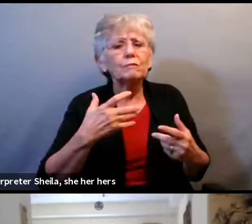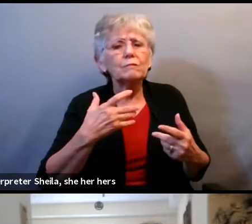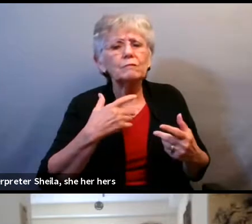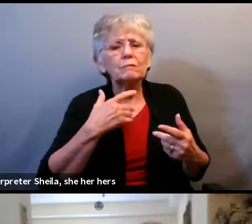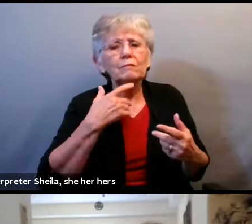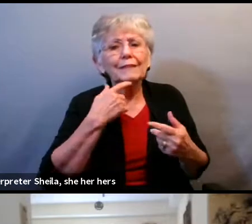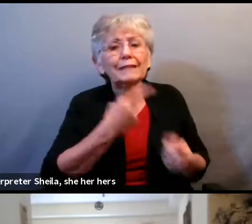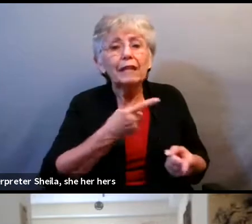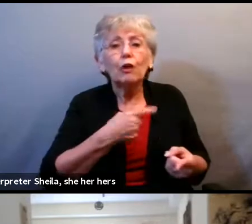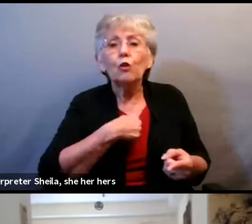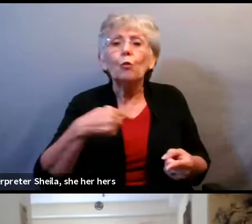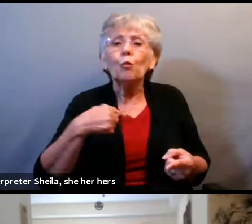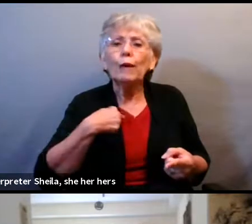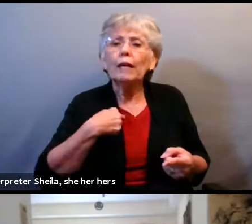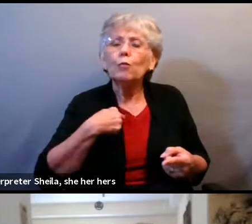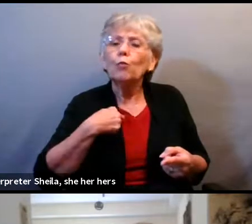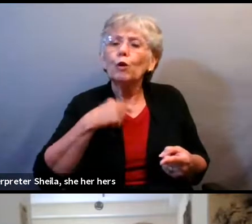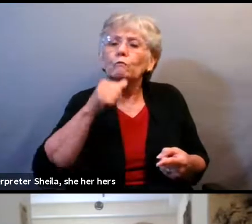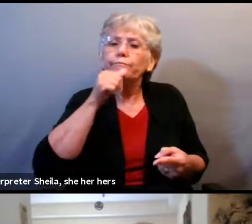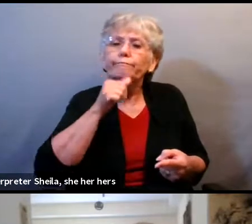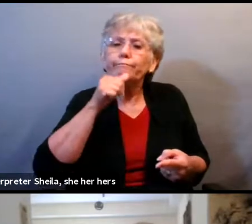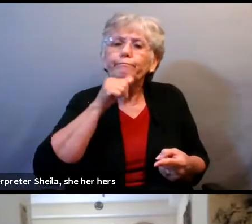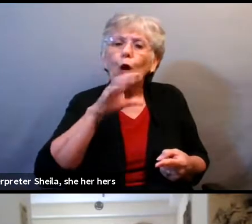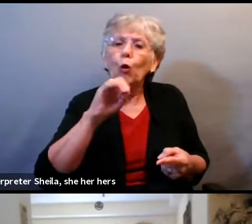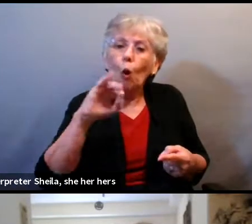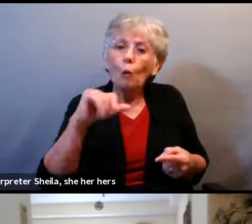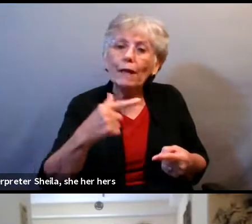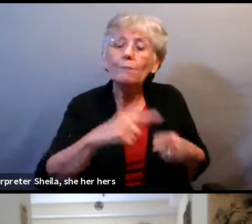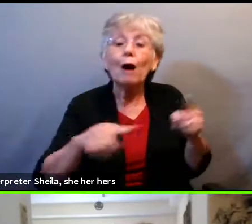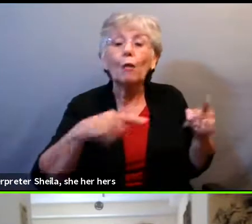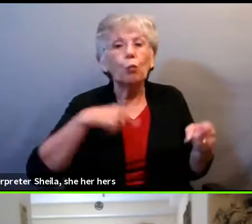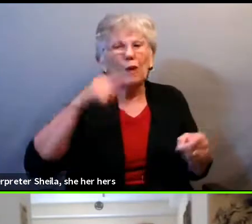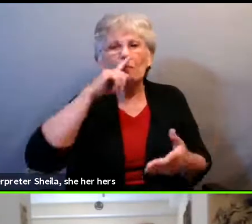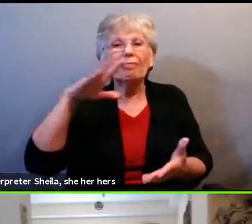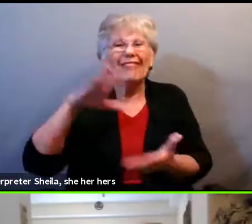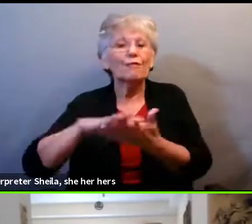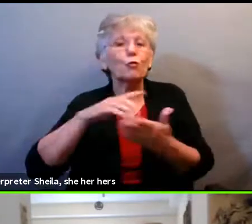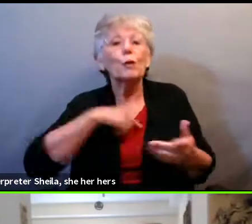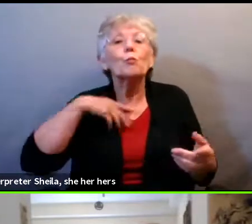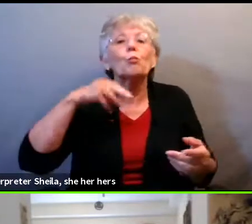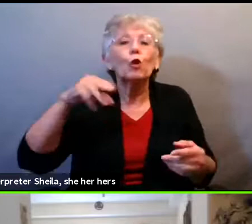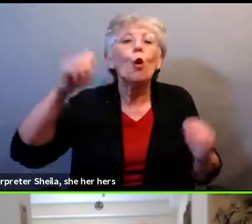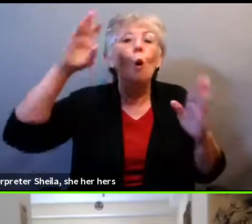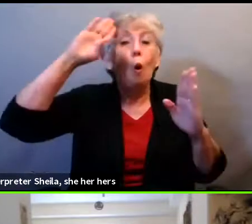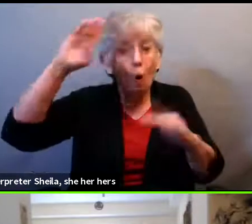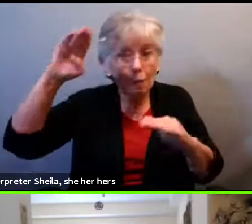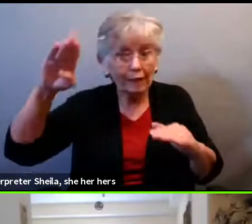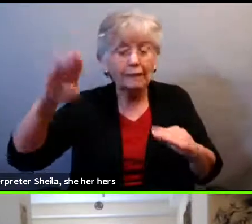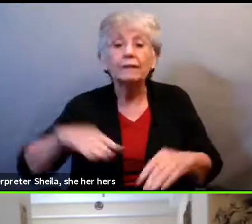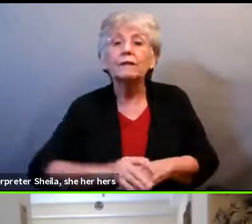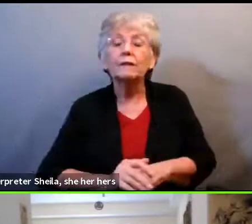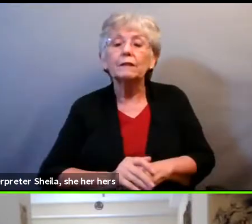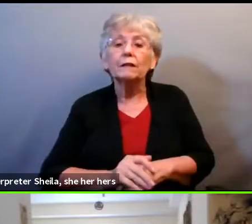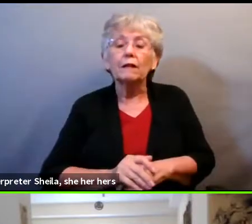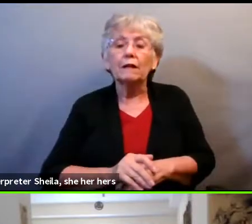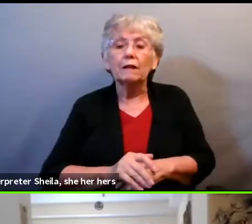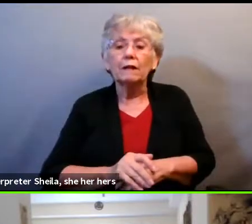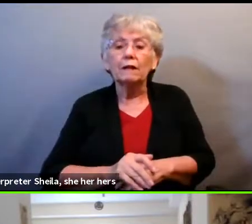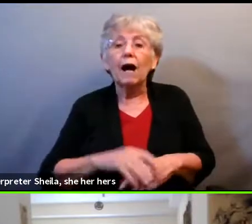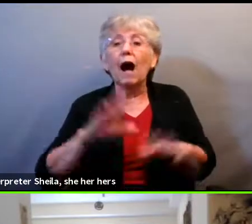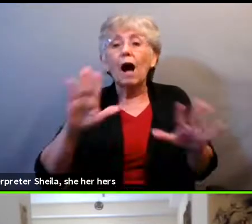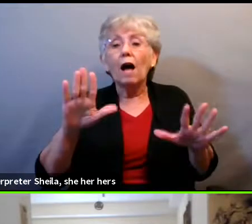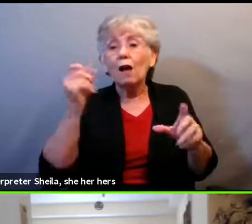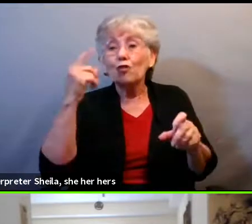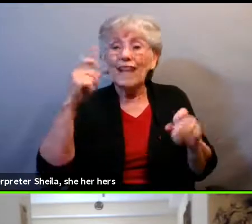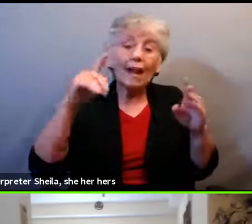hoping, that we believed. Yeah. And I think there's a difference. It's not that I don't hope for things all